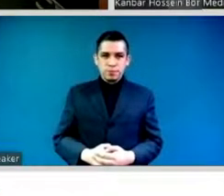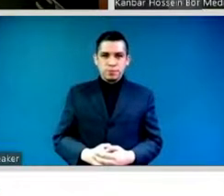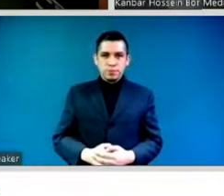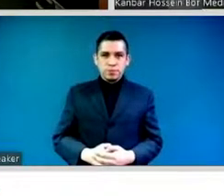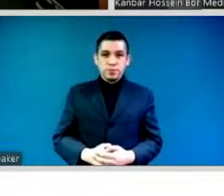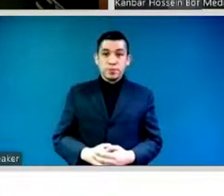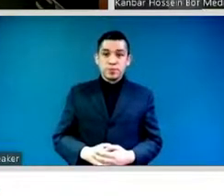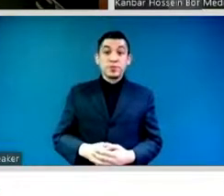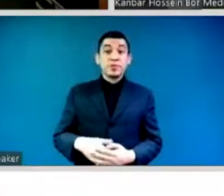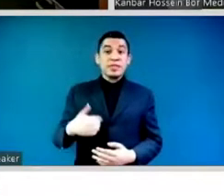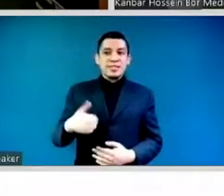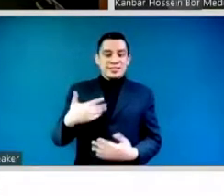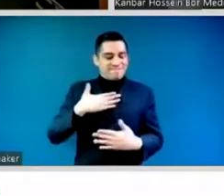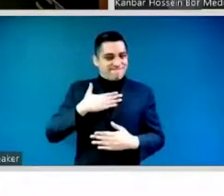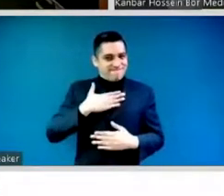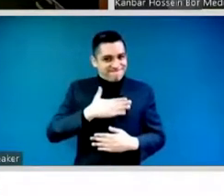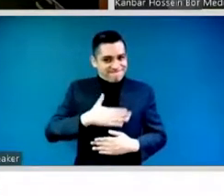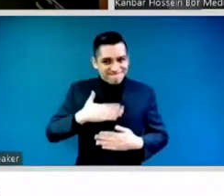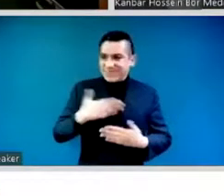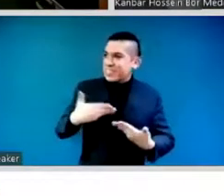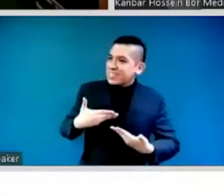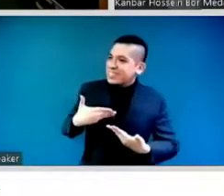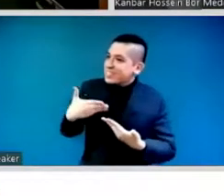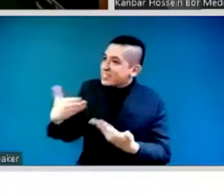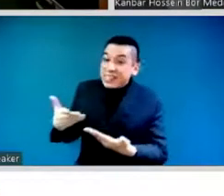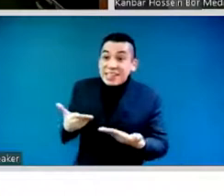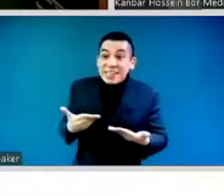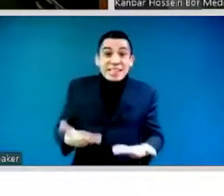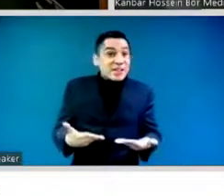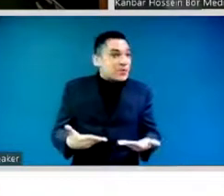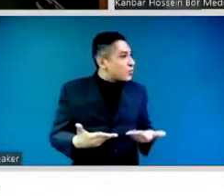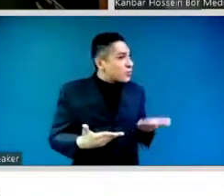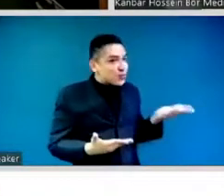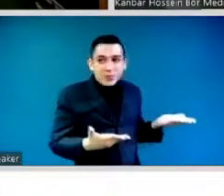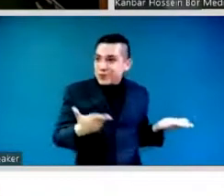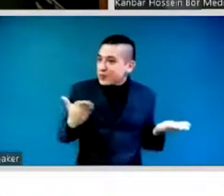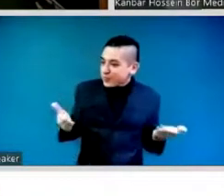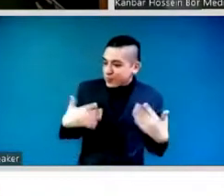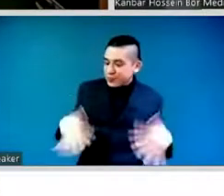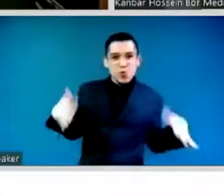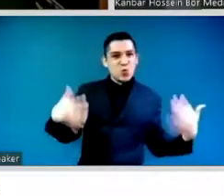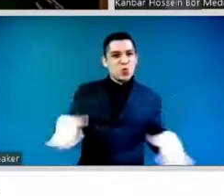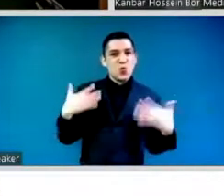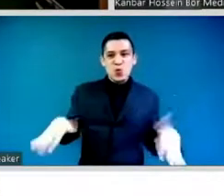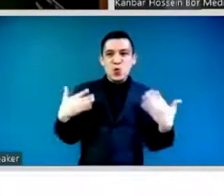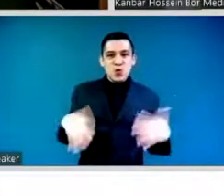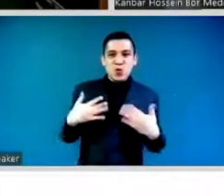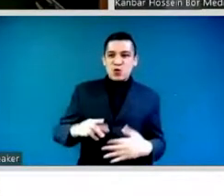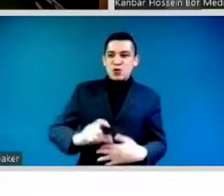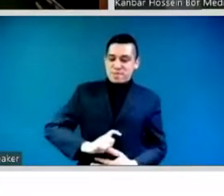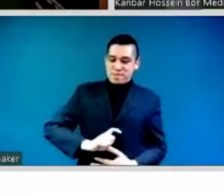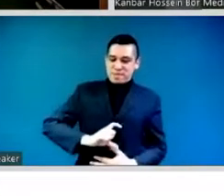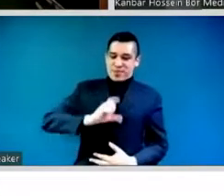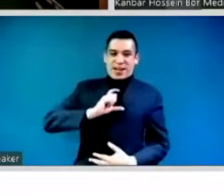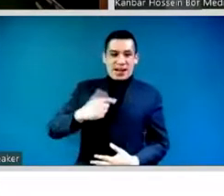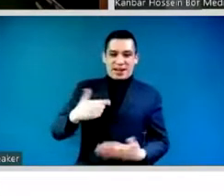pride. I'm proud to be the only man on this panel in the sense that it's already showing that women and our female colleagues